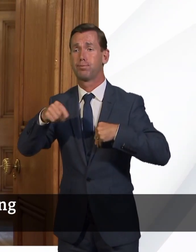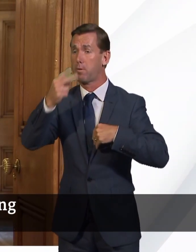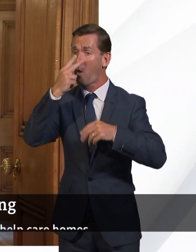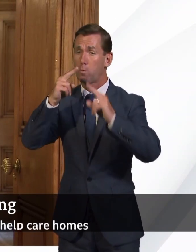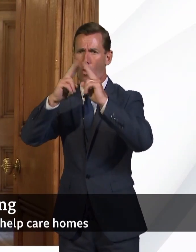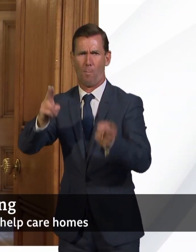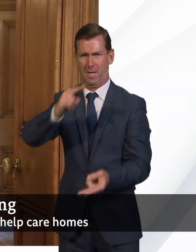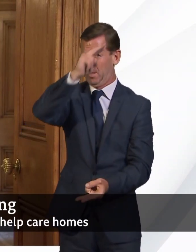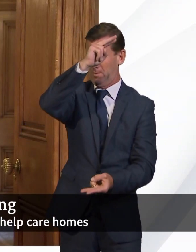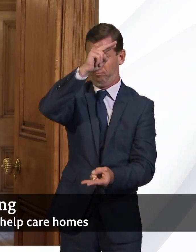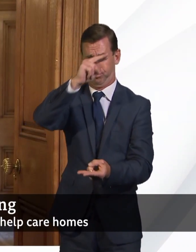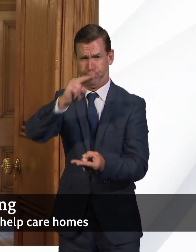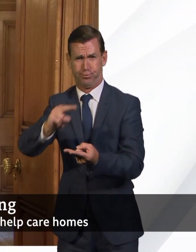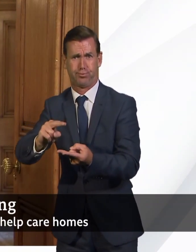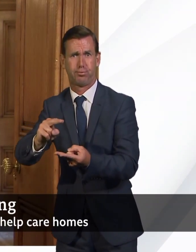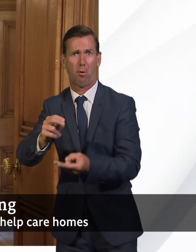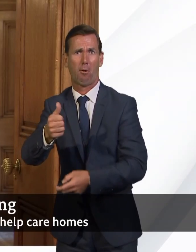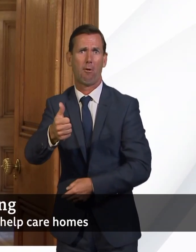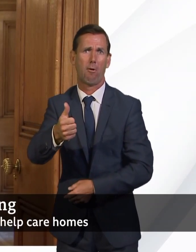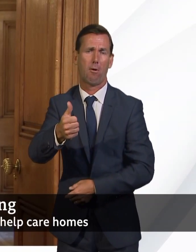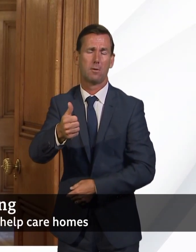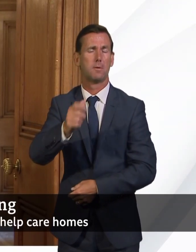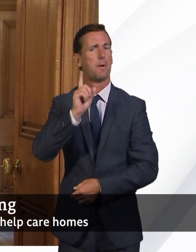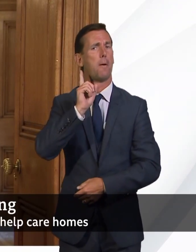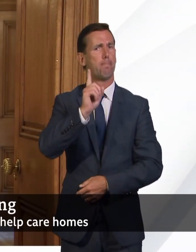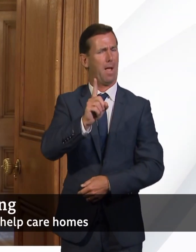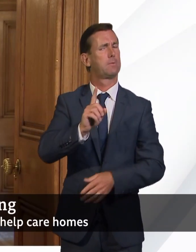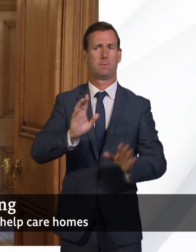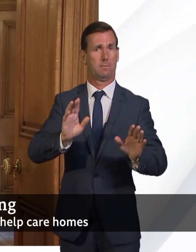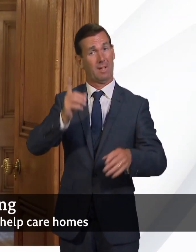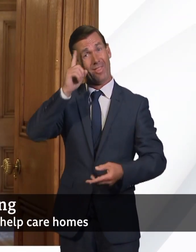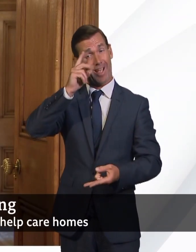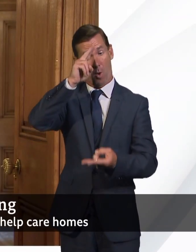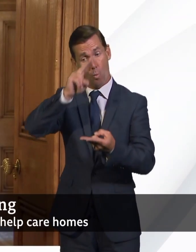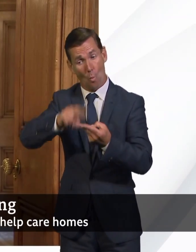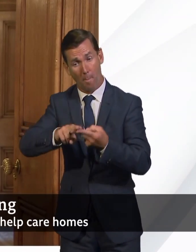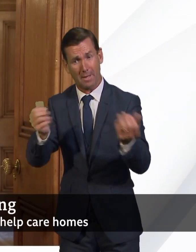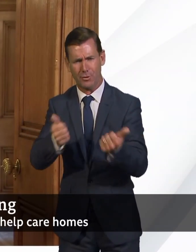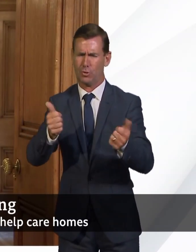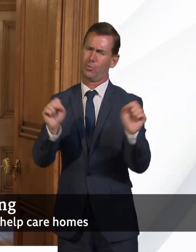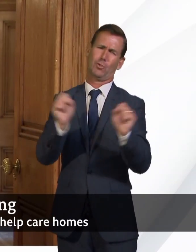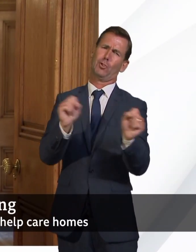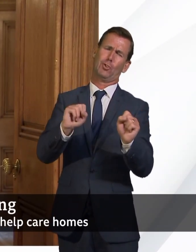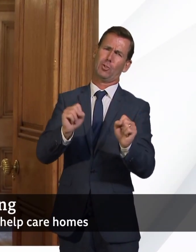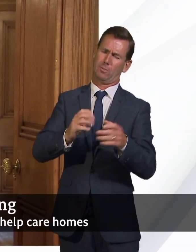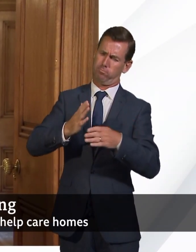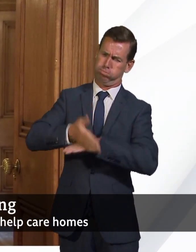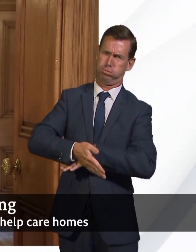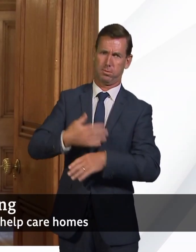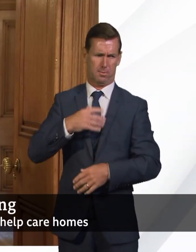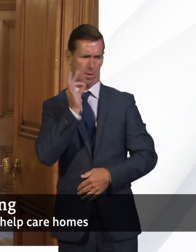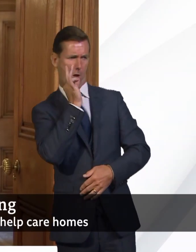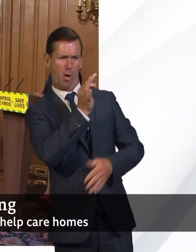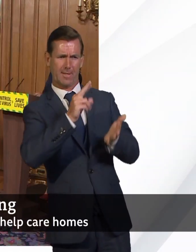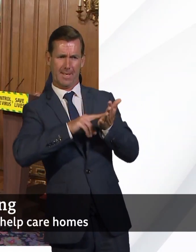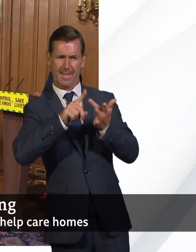is coming right down. But there is clearly a long way to go. And I'm also going to ask Nikki to